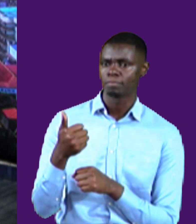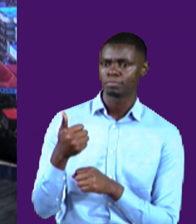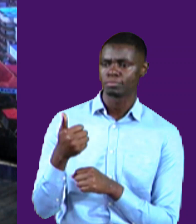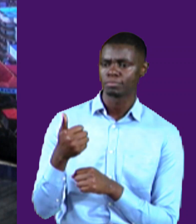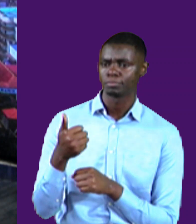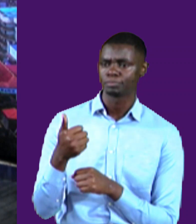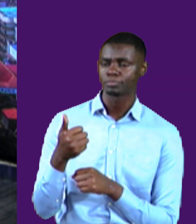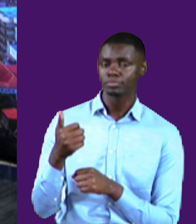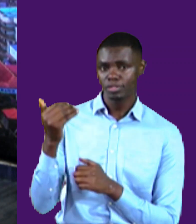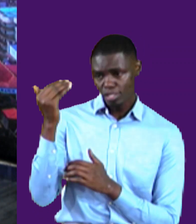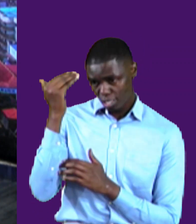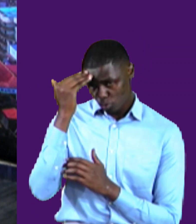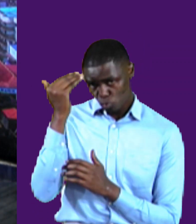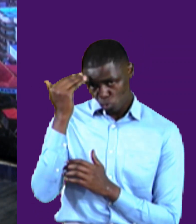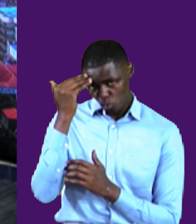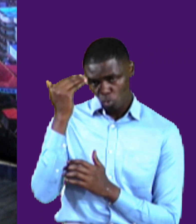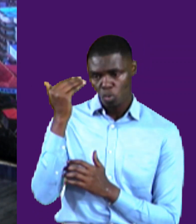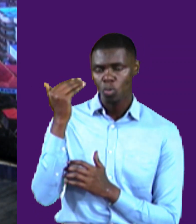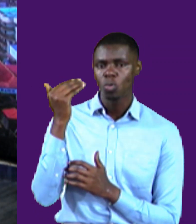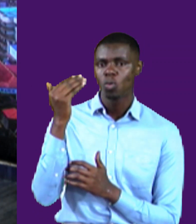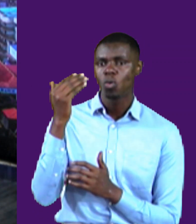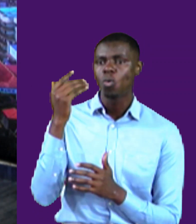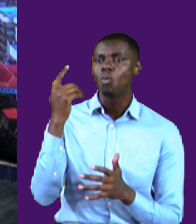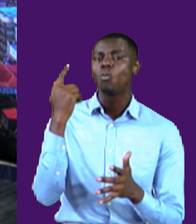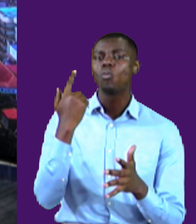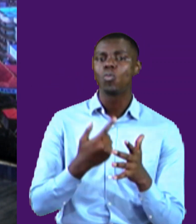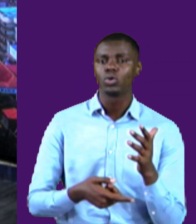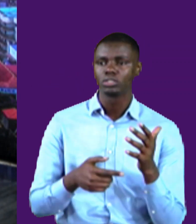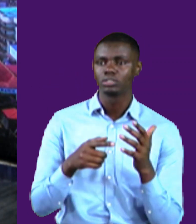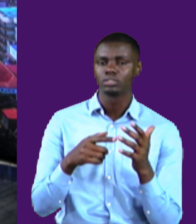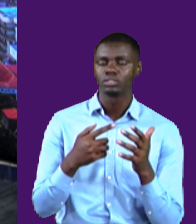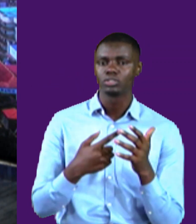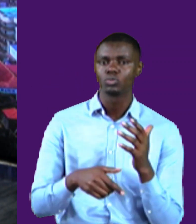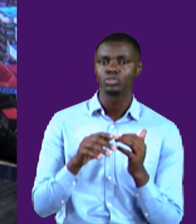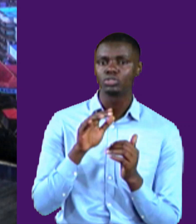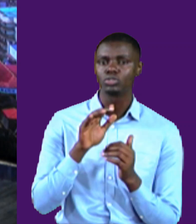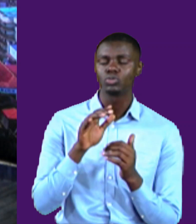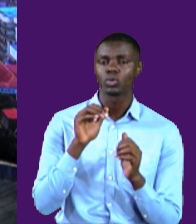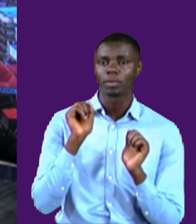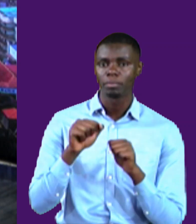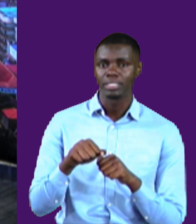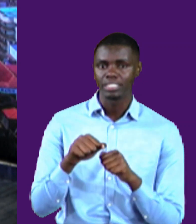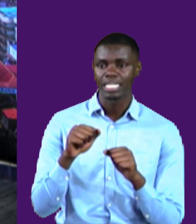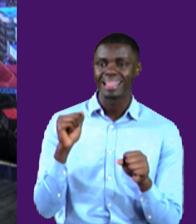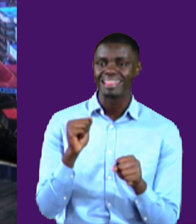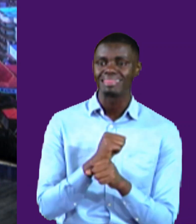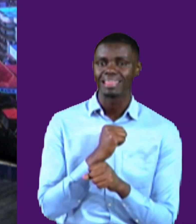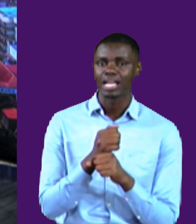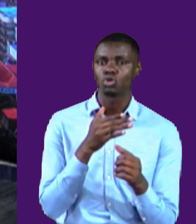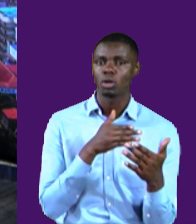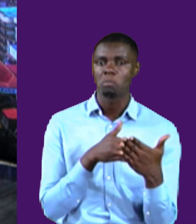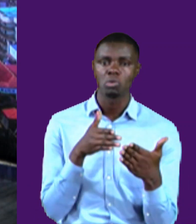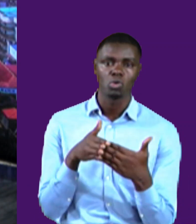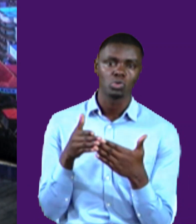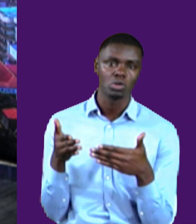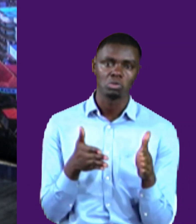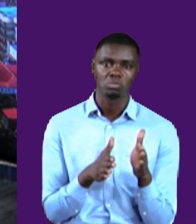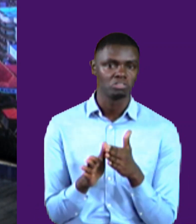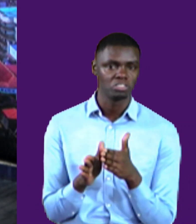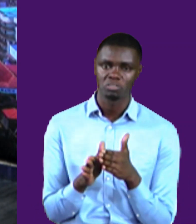you know what you are capable of course they can't deny you a